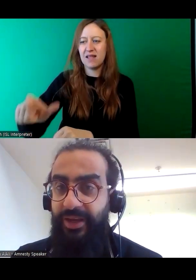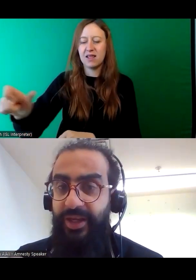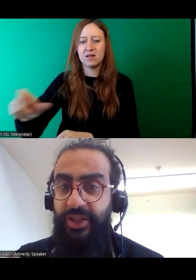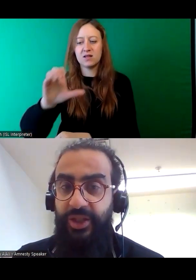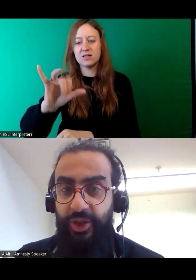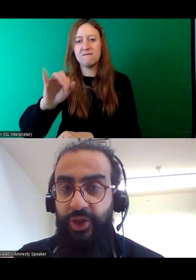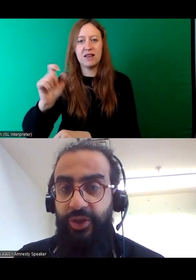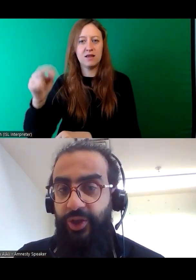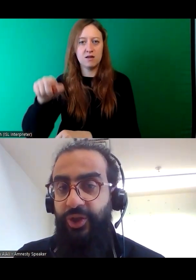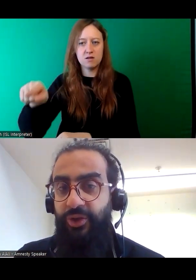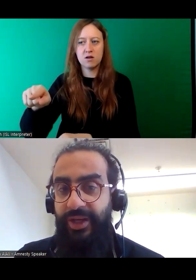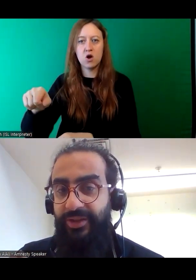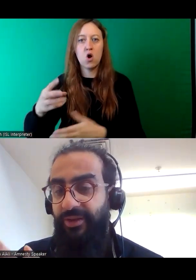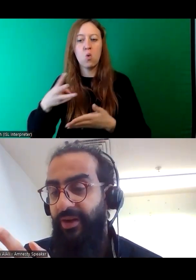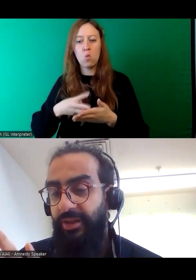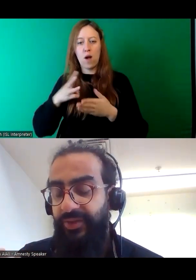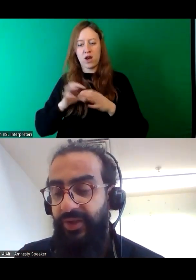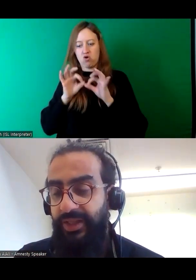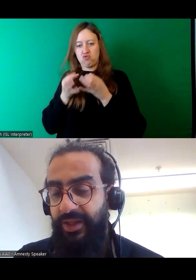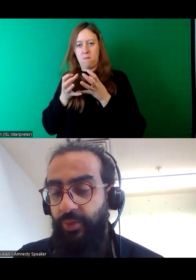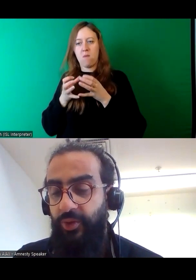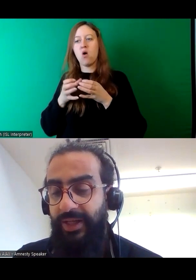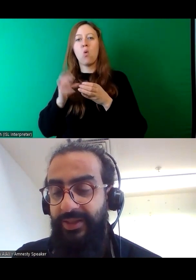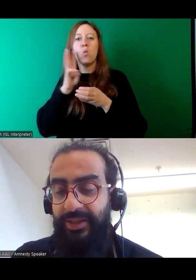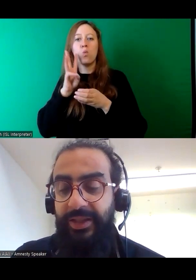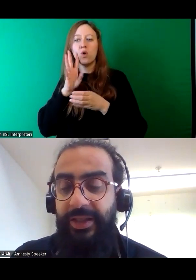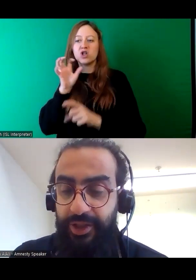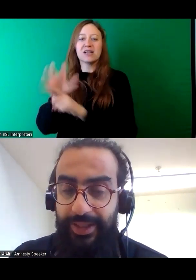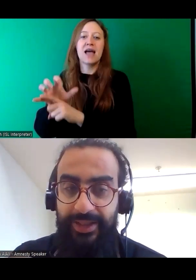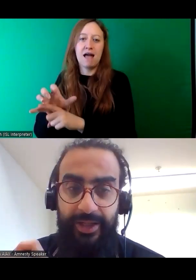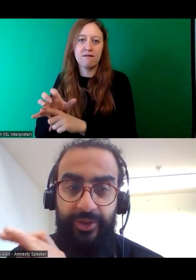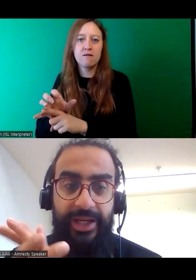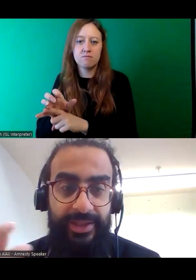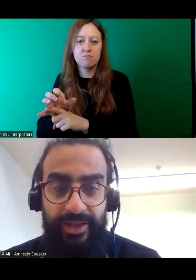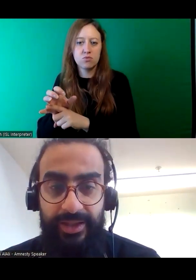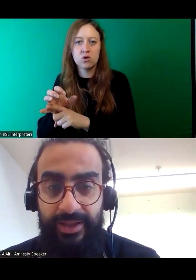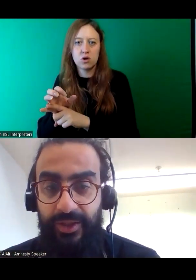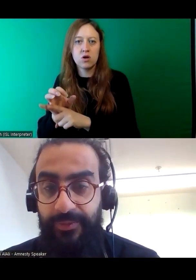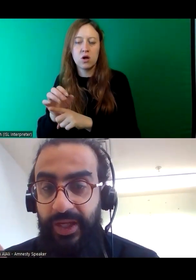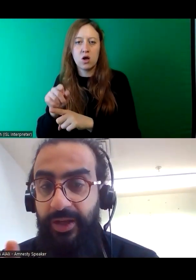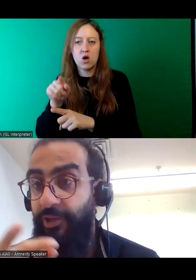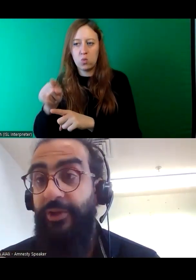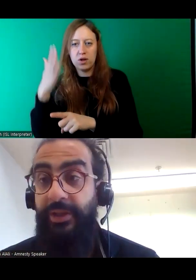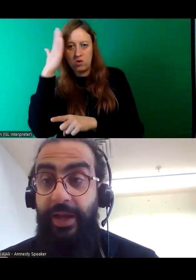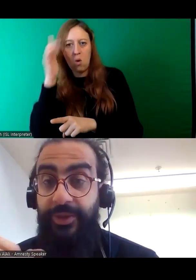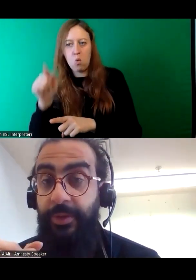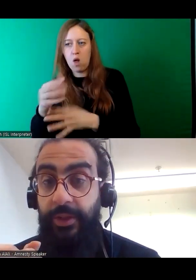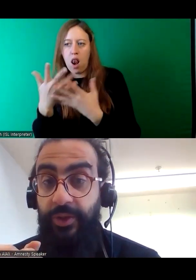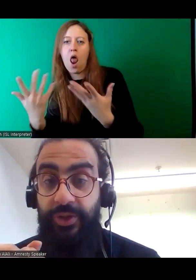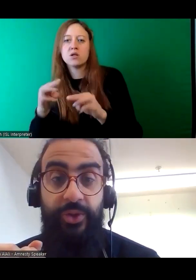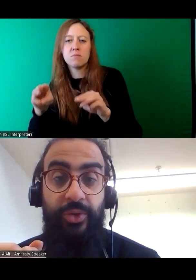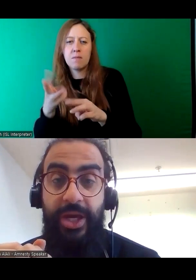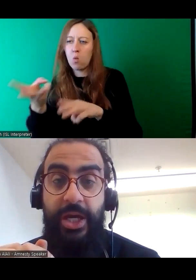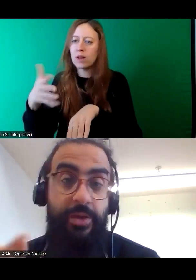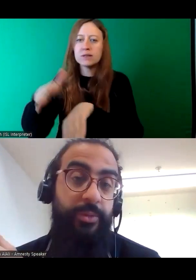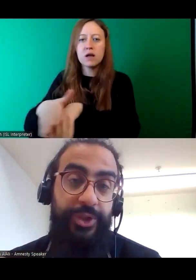areas like this, you should know that there are a lot of civilians that will go as casualty, and you can't say this is just collateral damage, because you